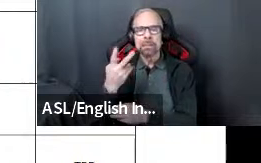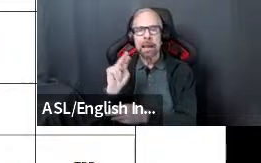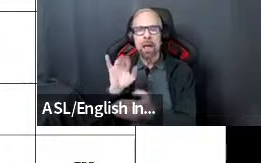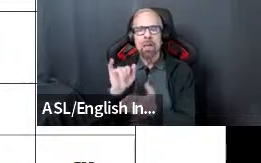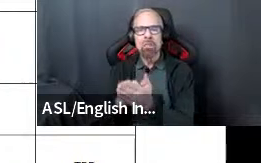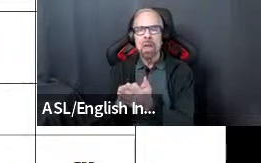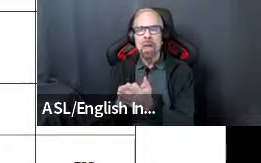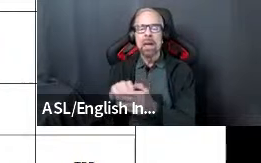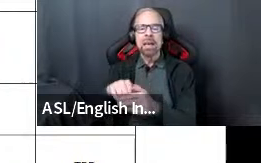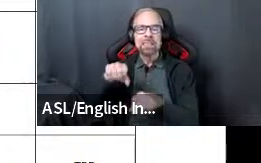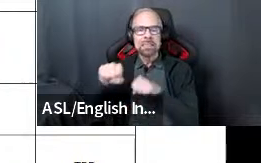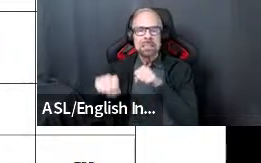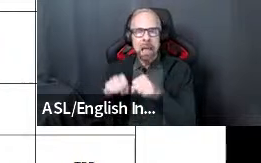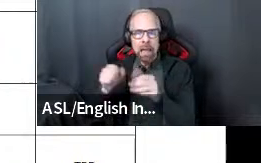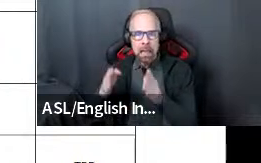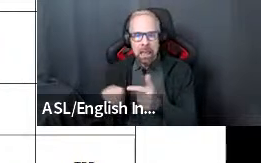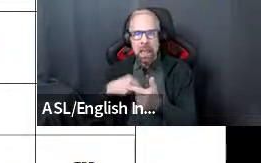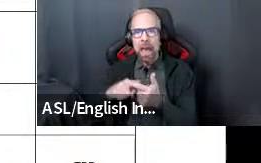pedestrians are going to